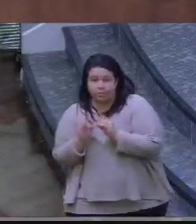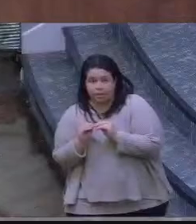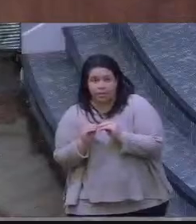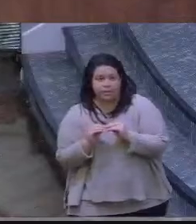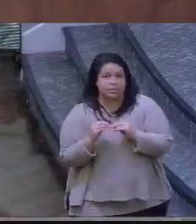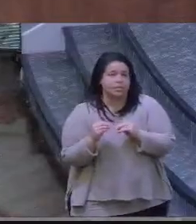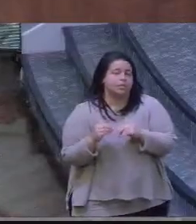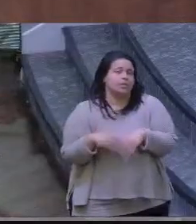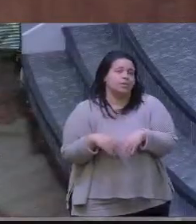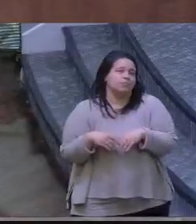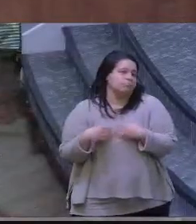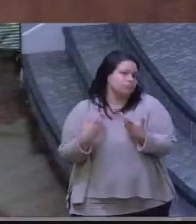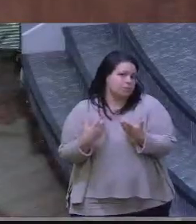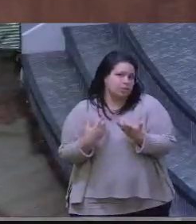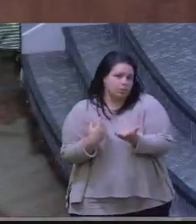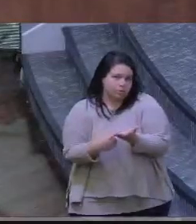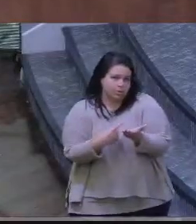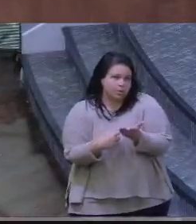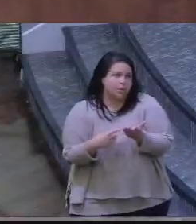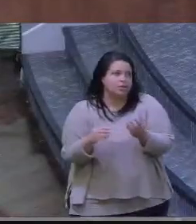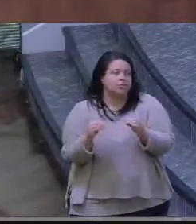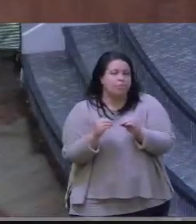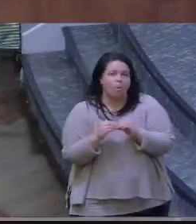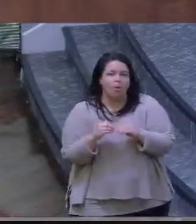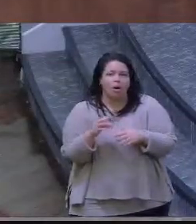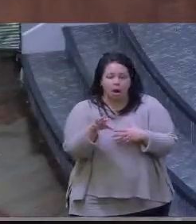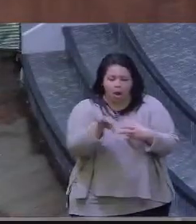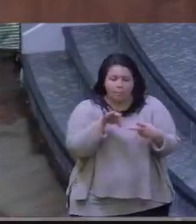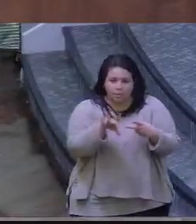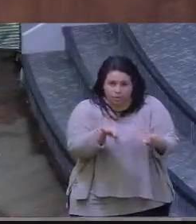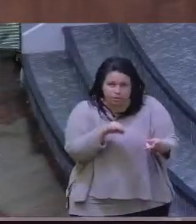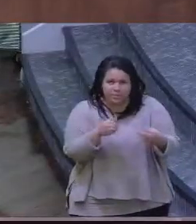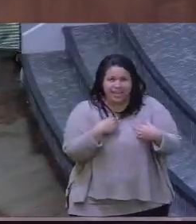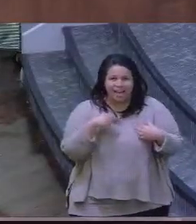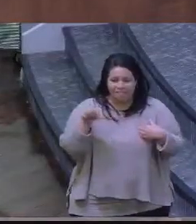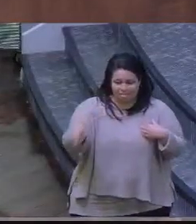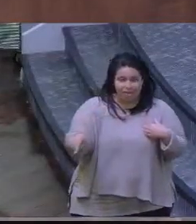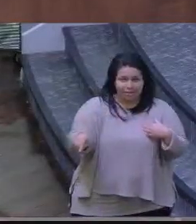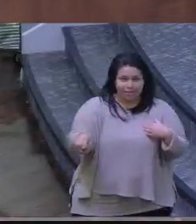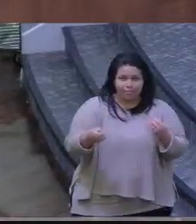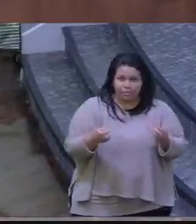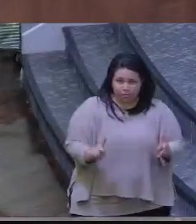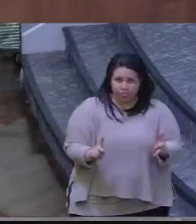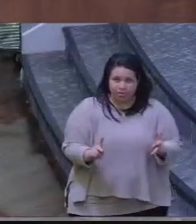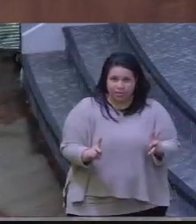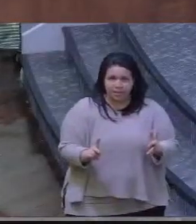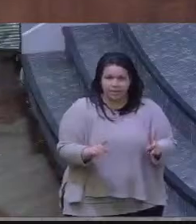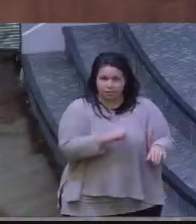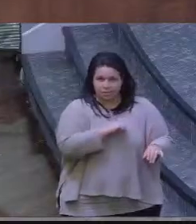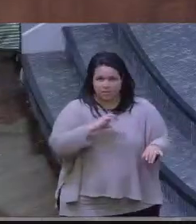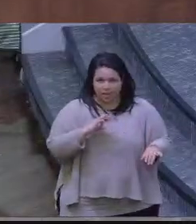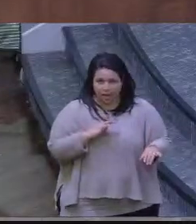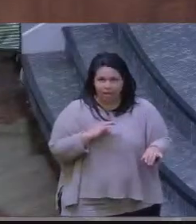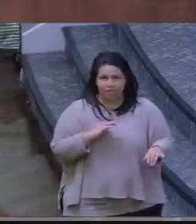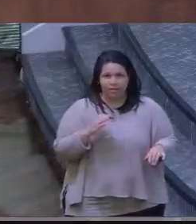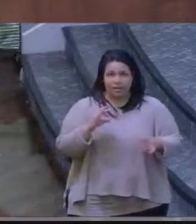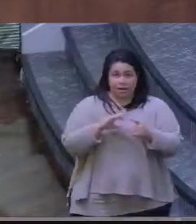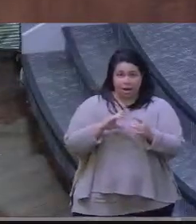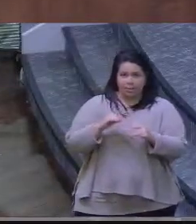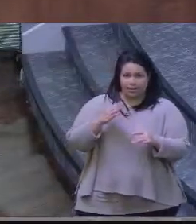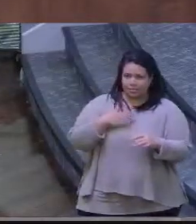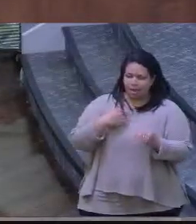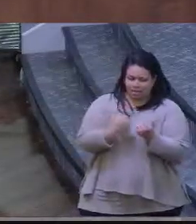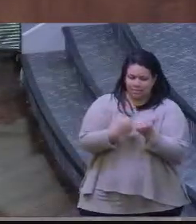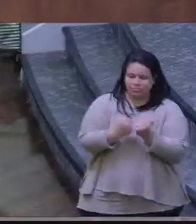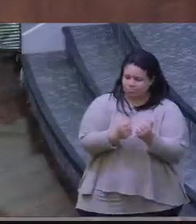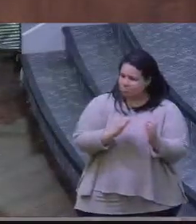to explore some options for having a sick leave bank. But yeah, so those are my comments, but I do plan on supporting this